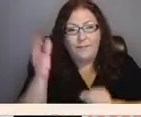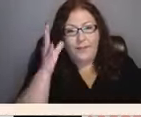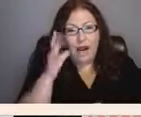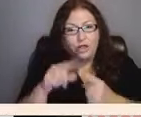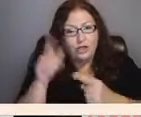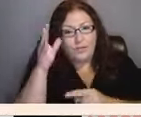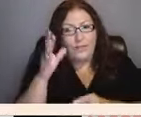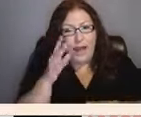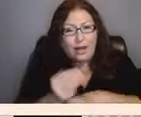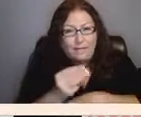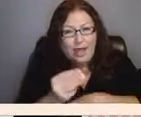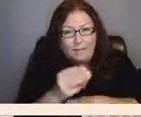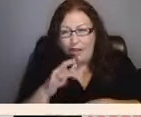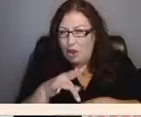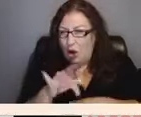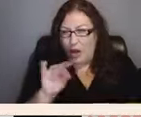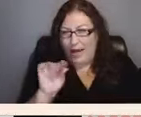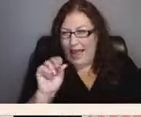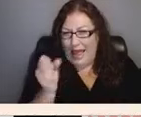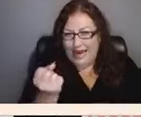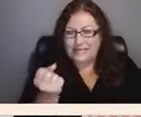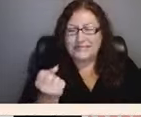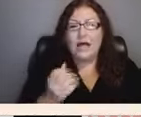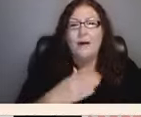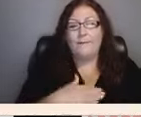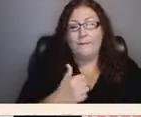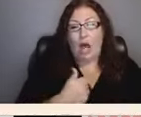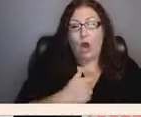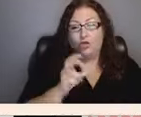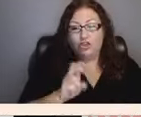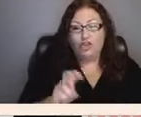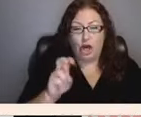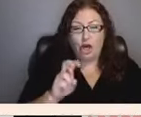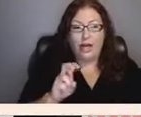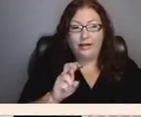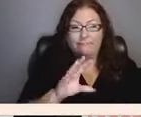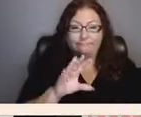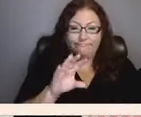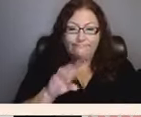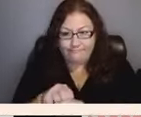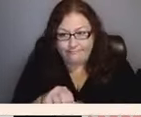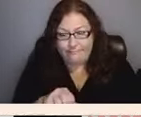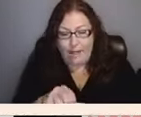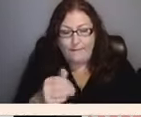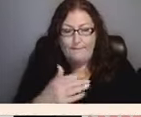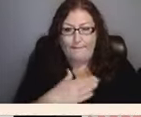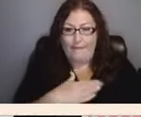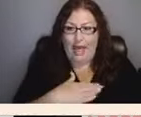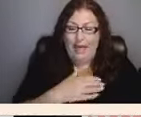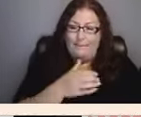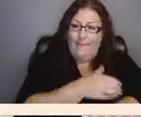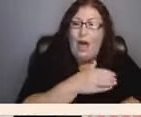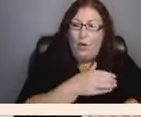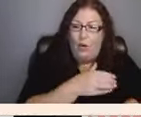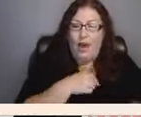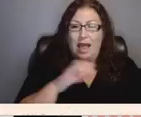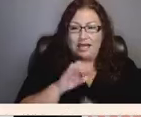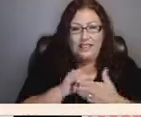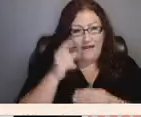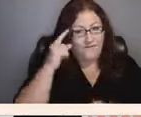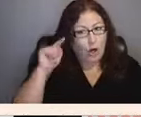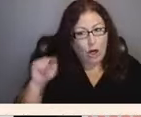80s, my own journey in stepping into my own power as I did that for her and